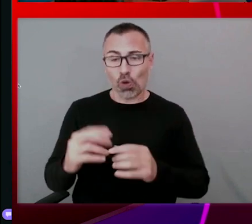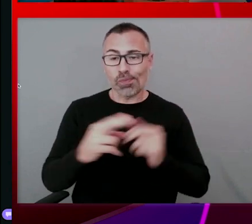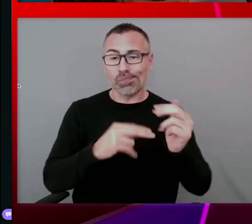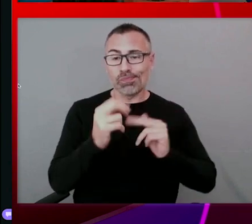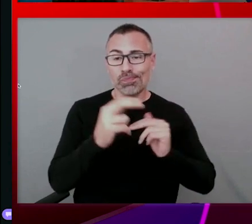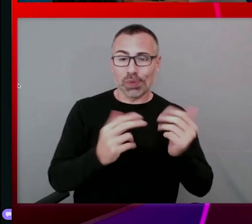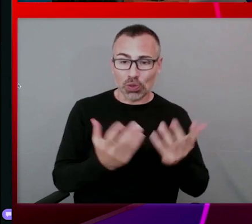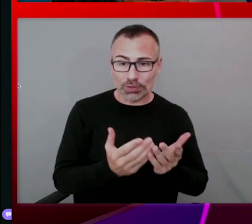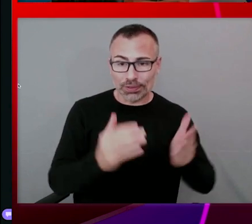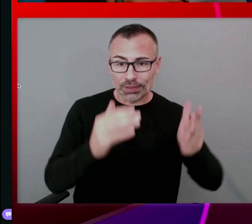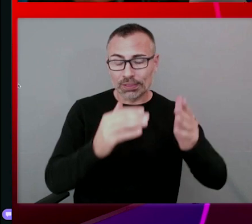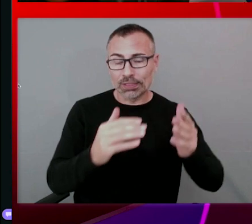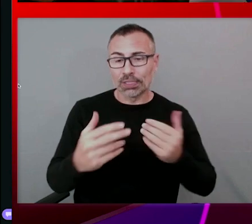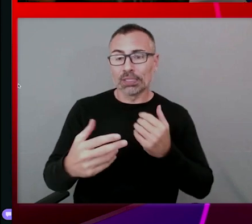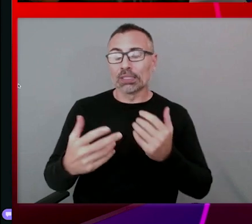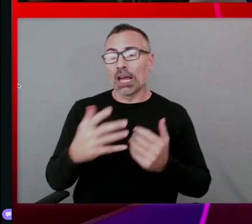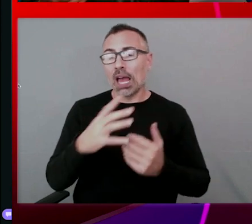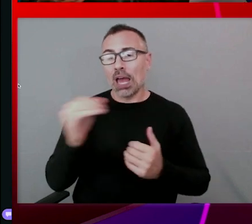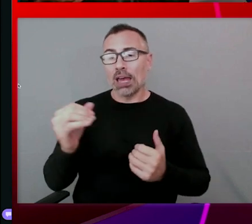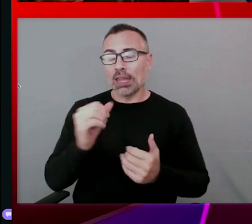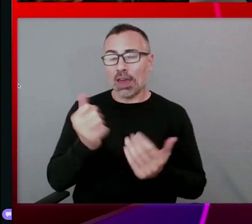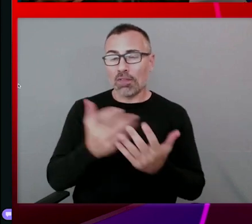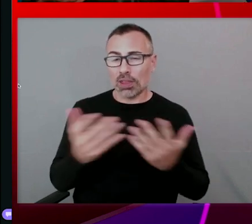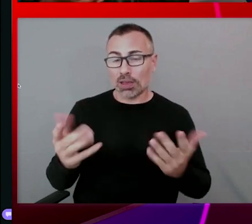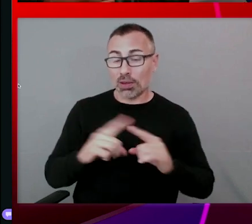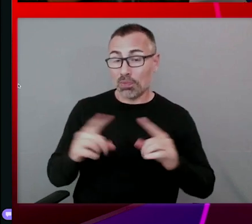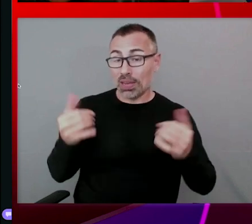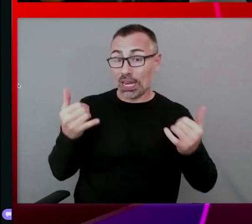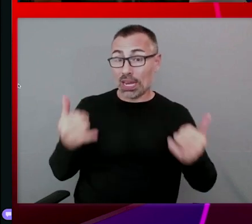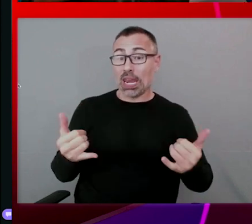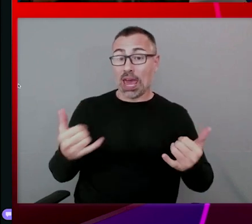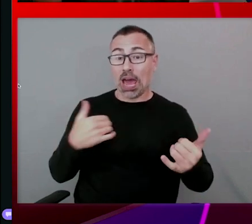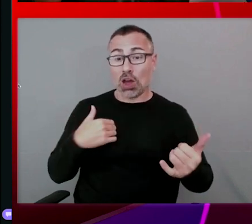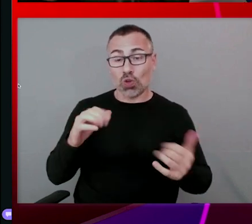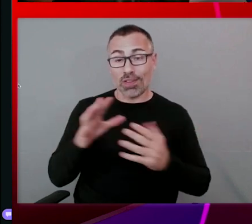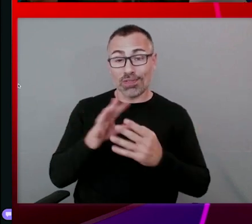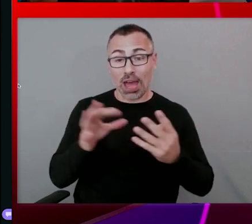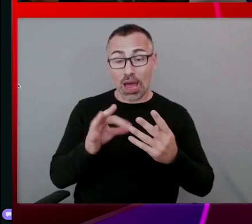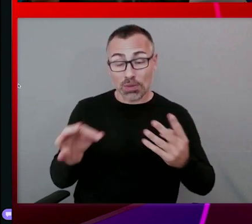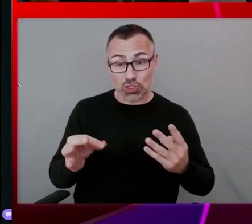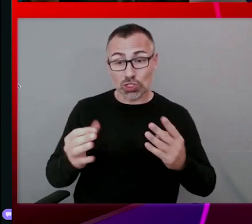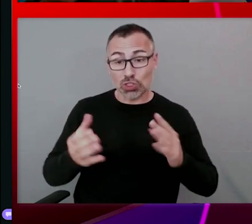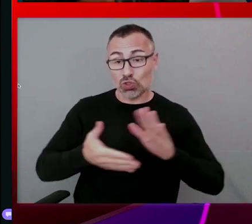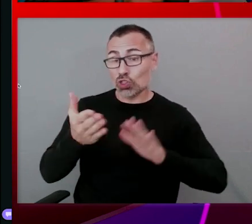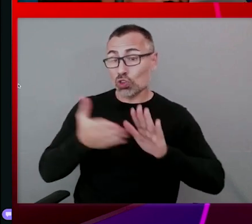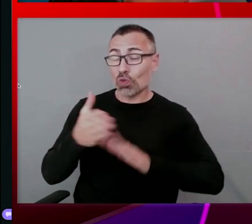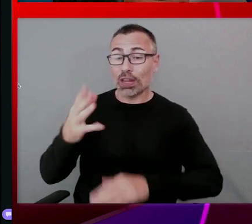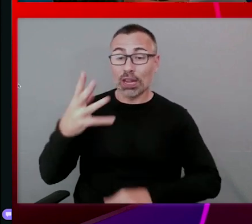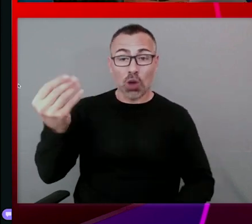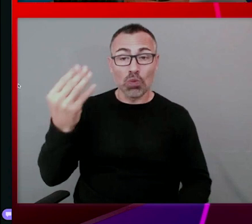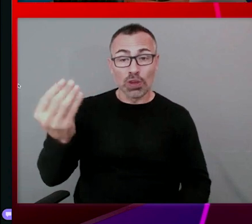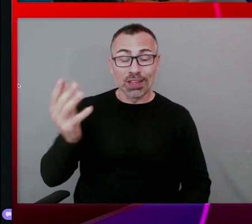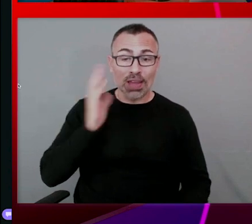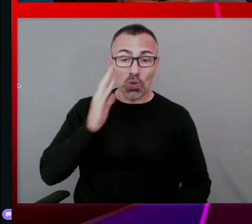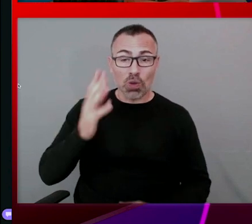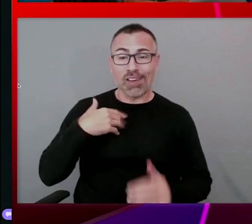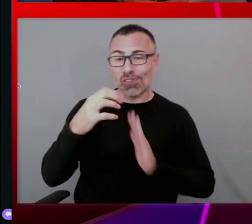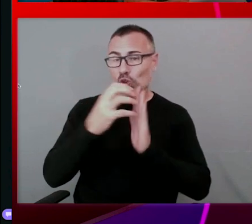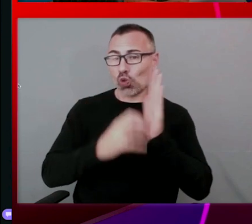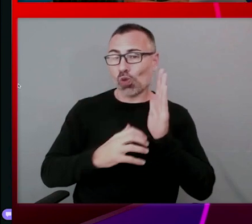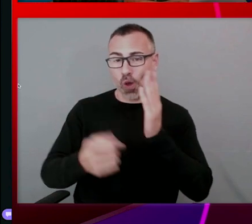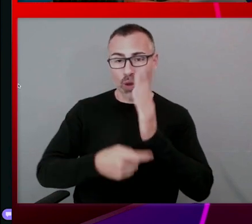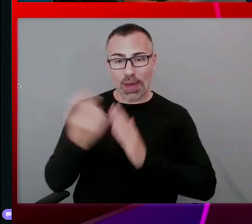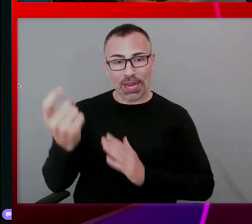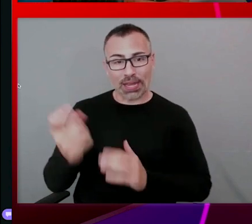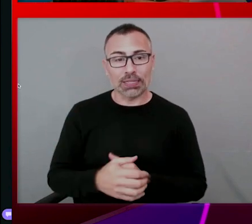option, what you could do is, you can generate a notebook that just gives you all the code to do that automatically. So if I walk through this code